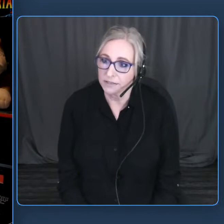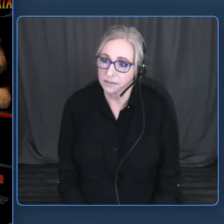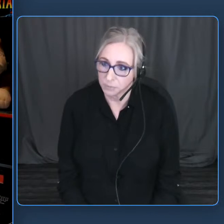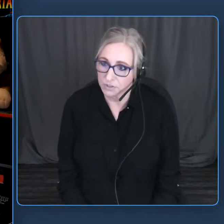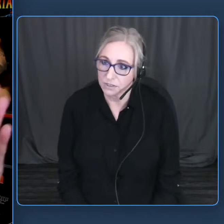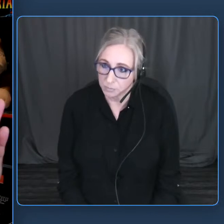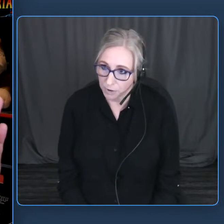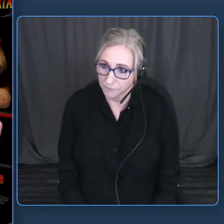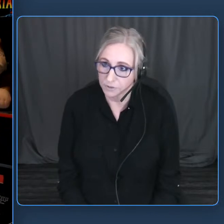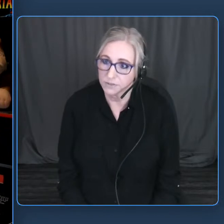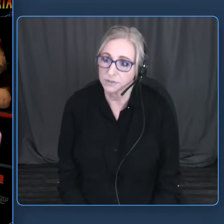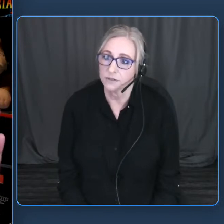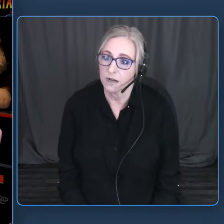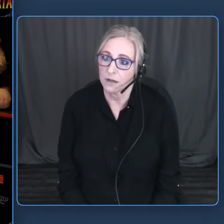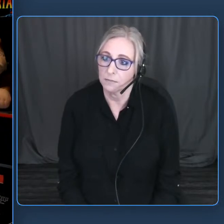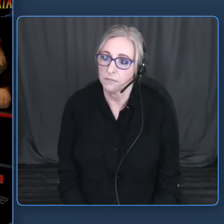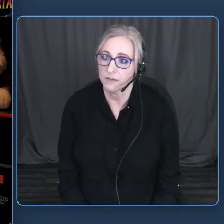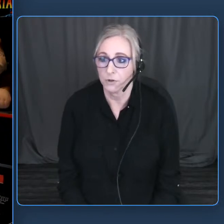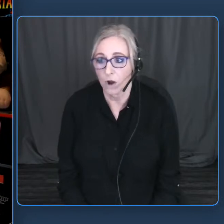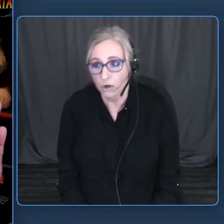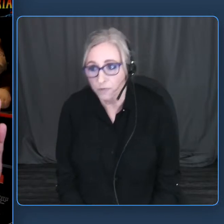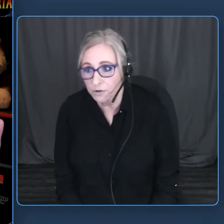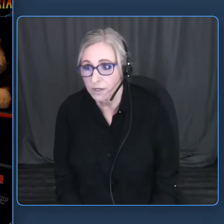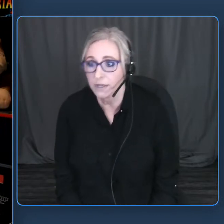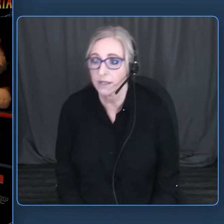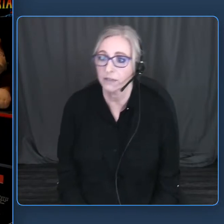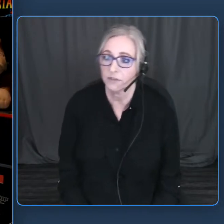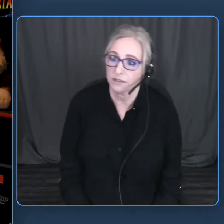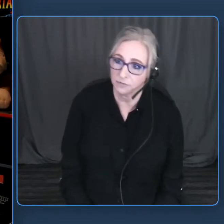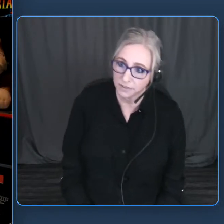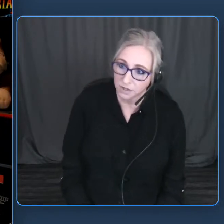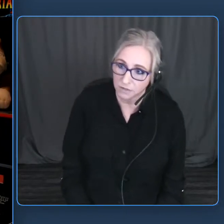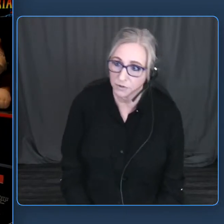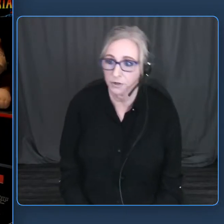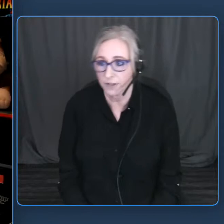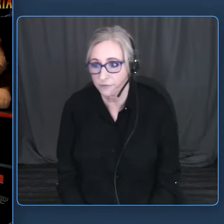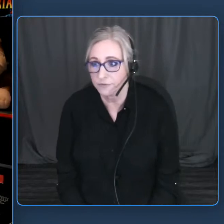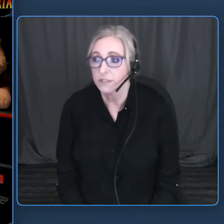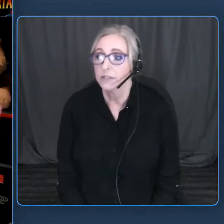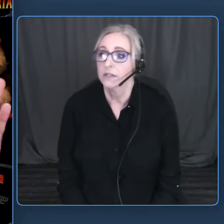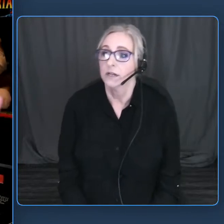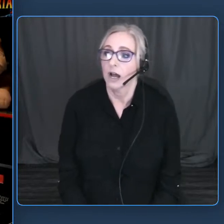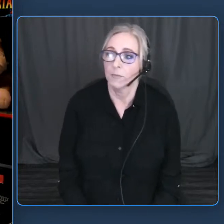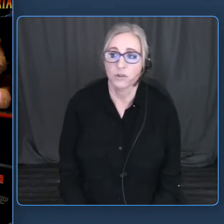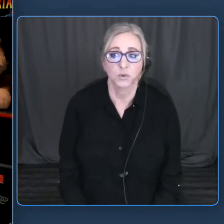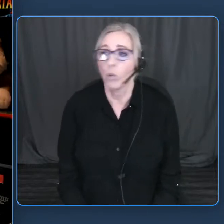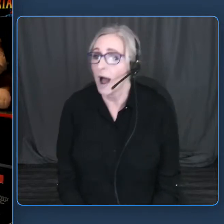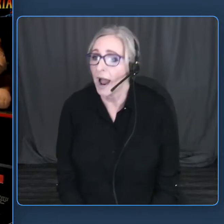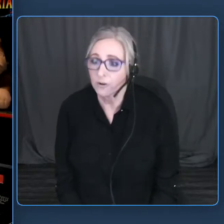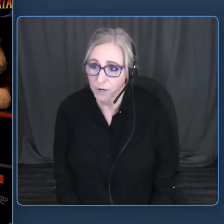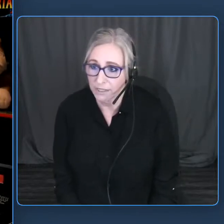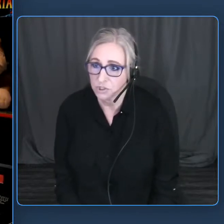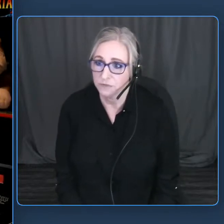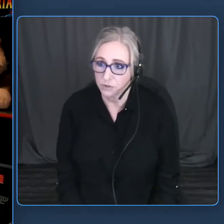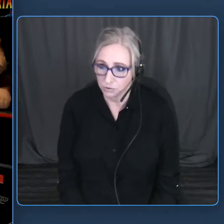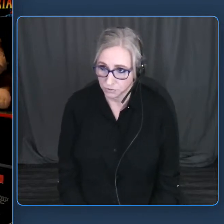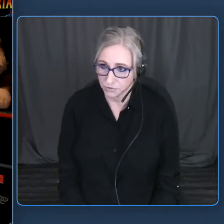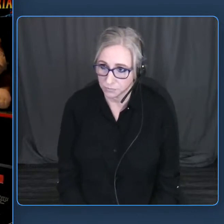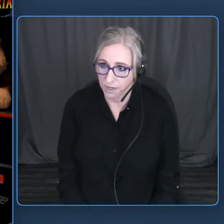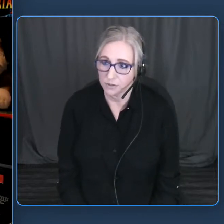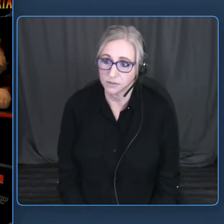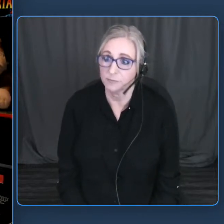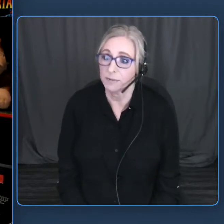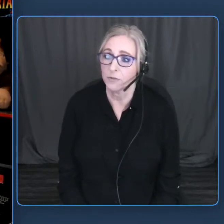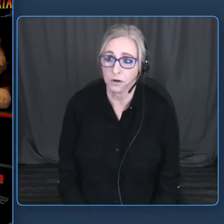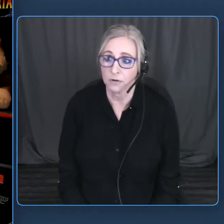really depends on the person and their preference. If they're hard of hearing, if they identify as hard of hearing or deaf. There's a wide range of